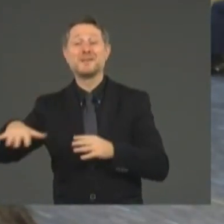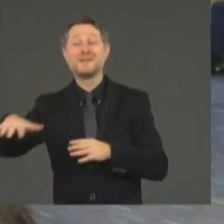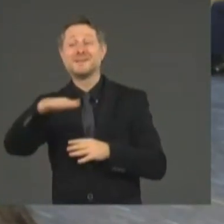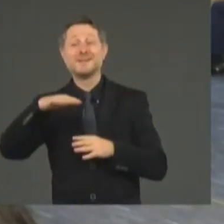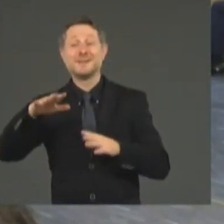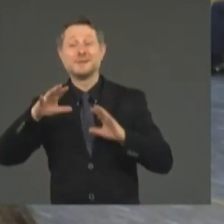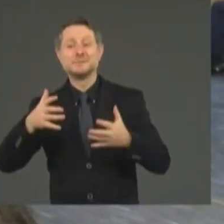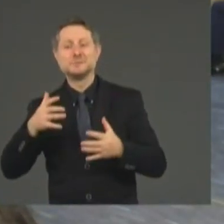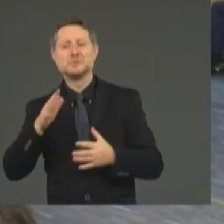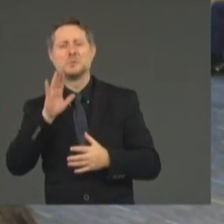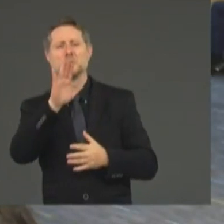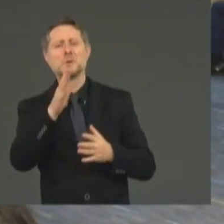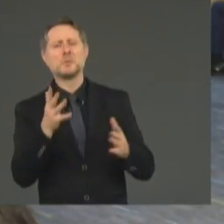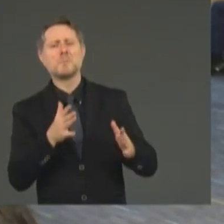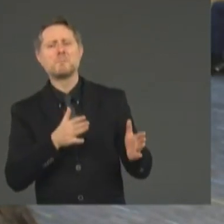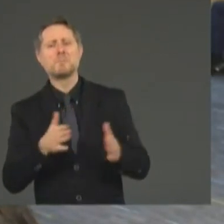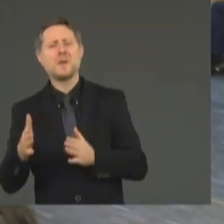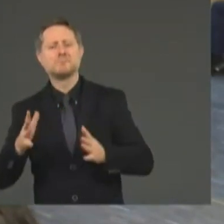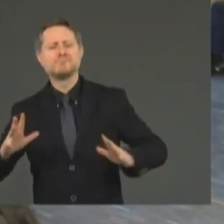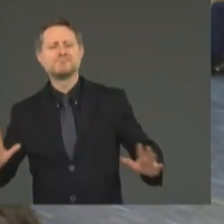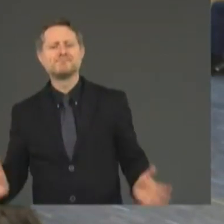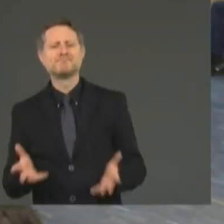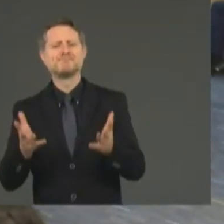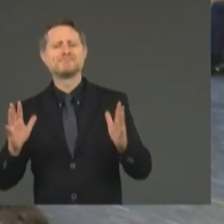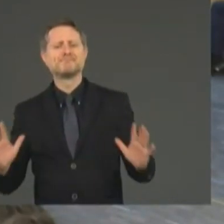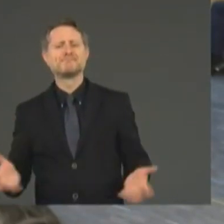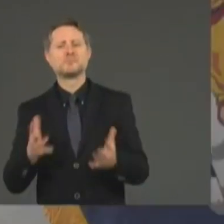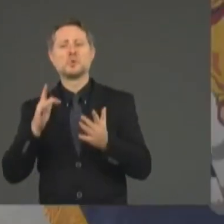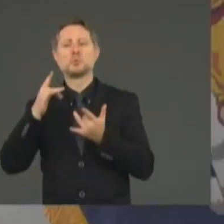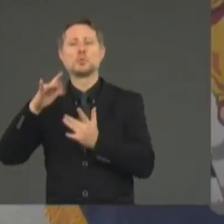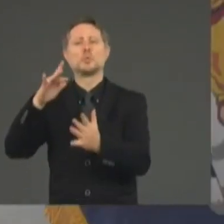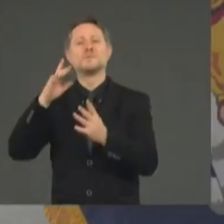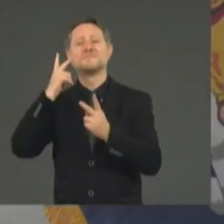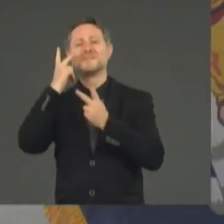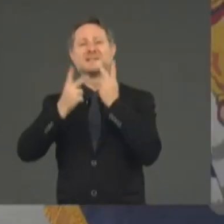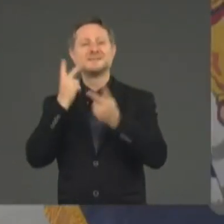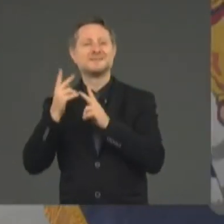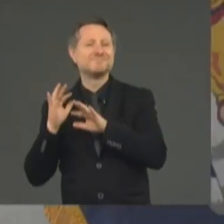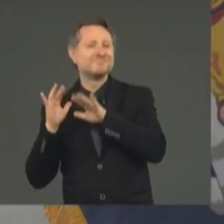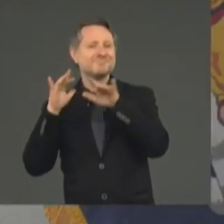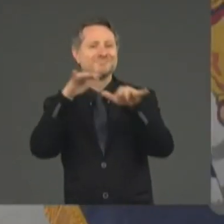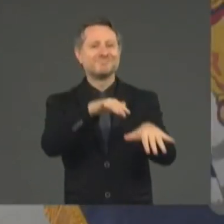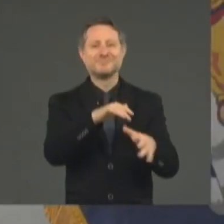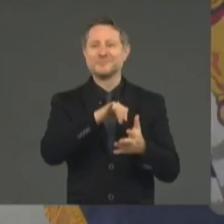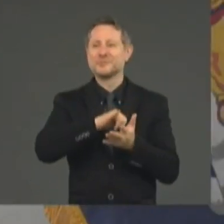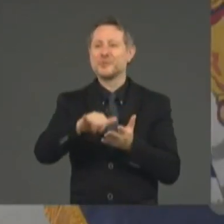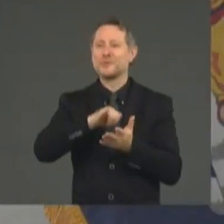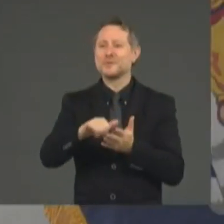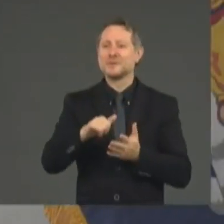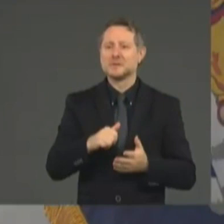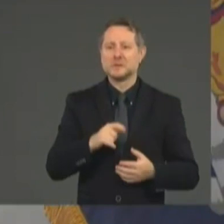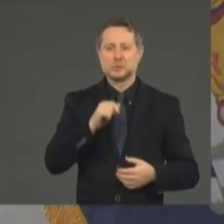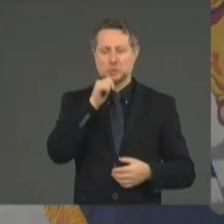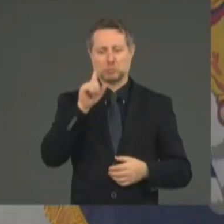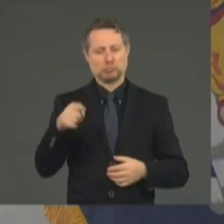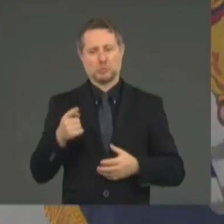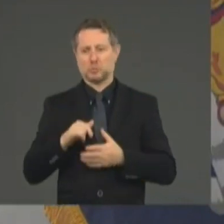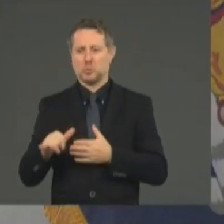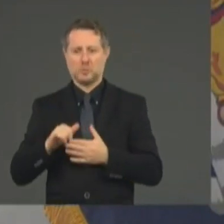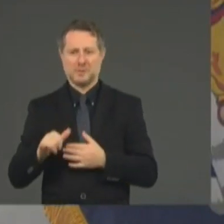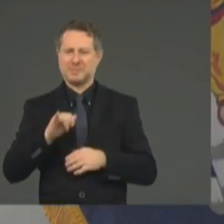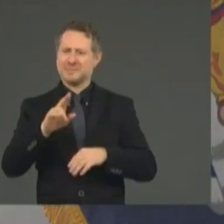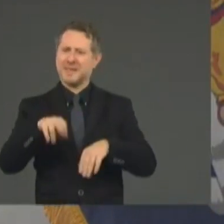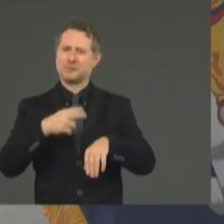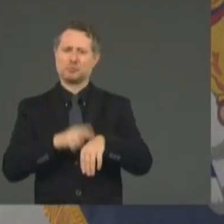have to try to get tourists back to New York State? Well, tourism is not going to be just a New York State question. It's a national question. It's